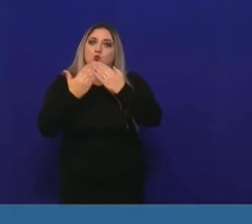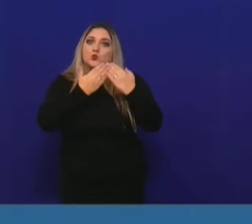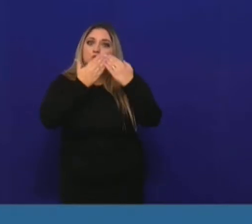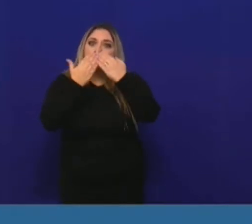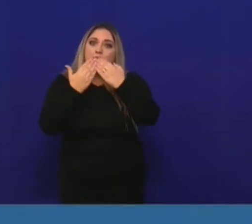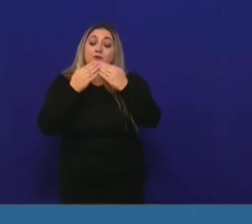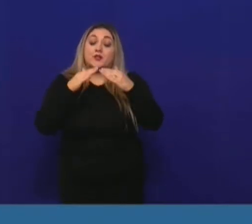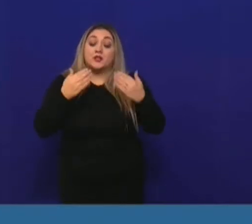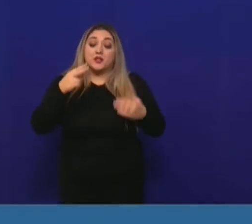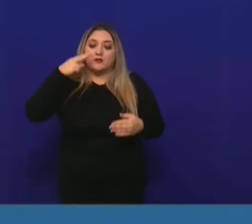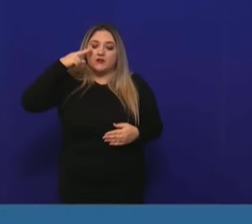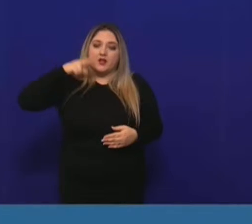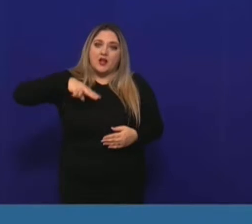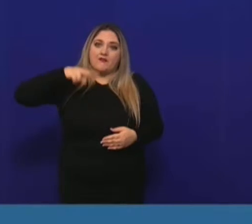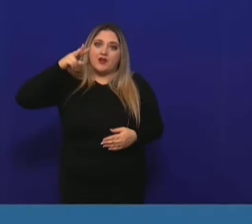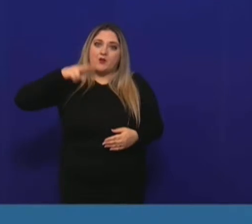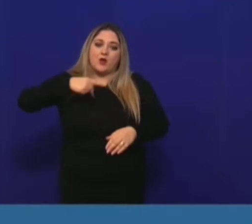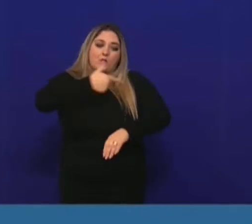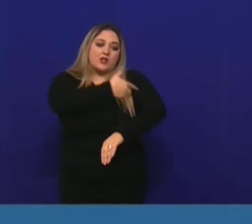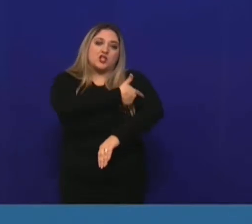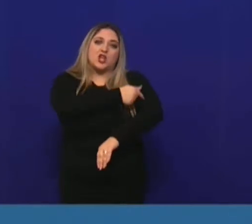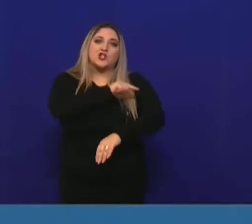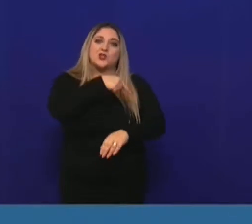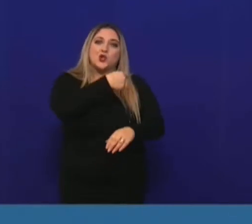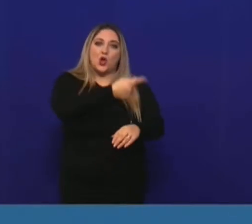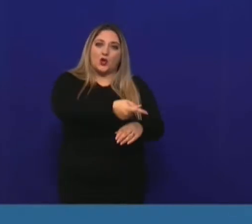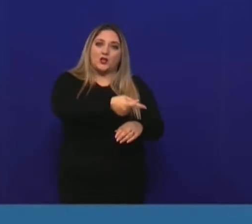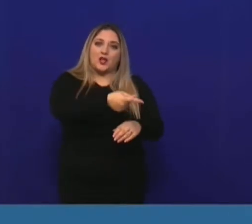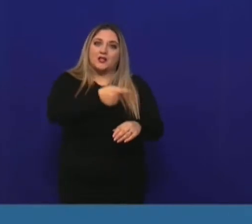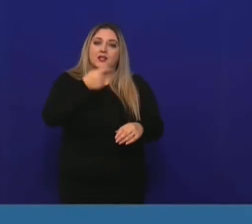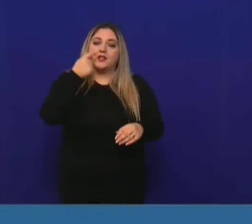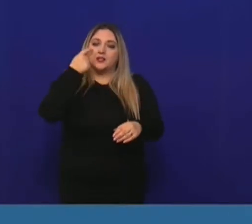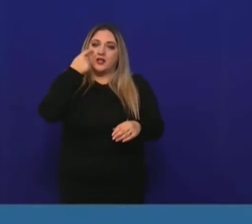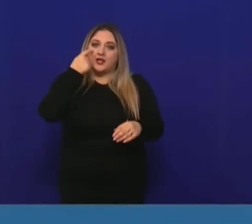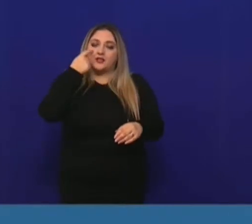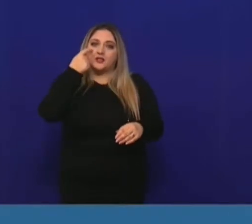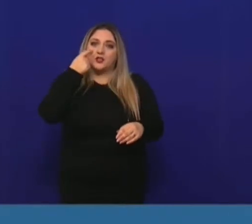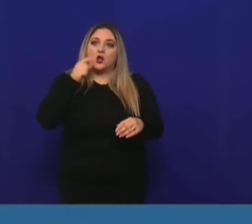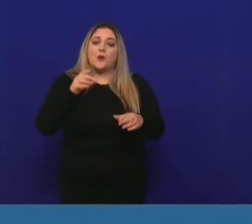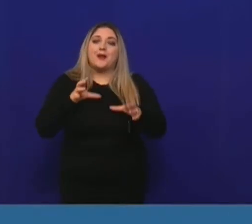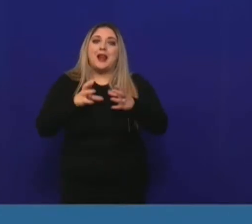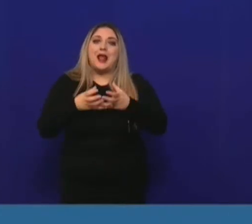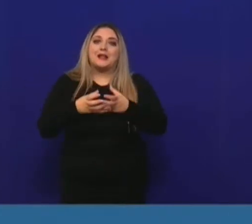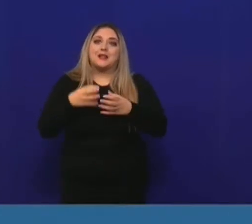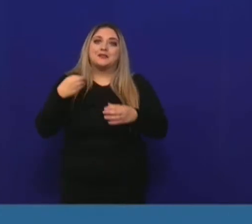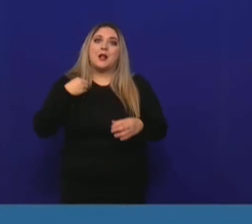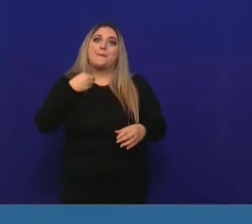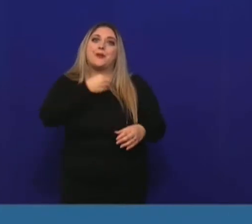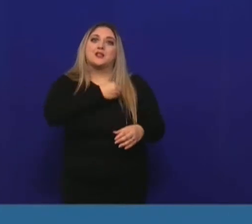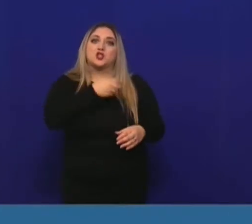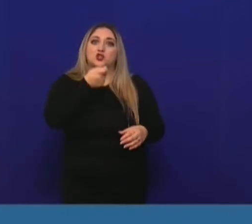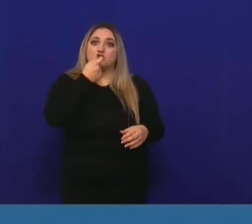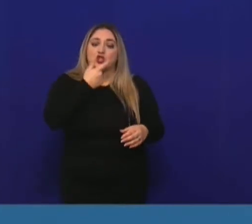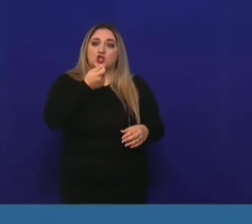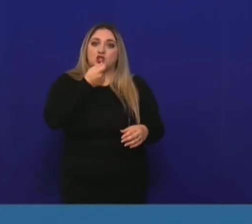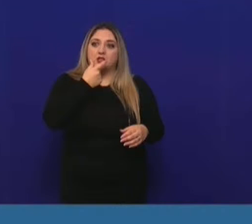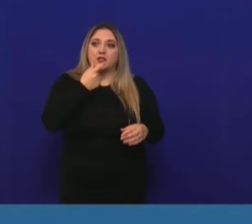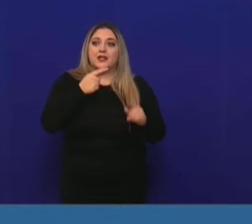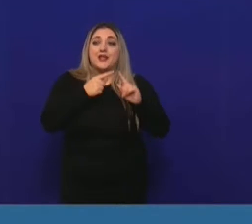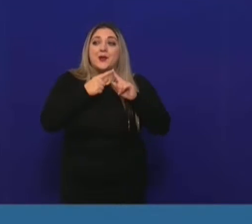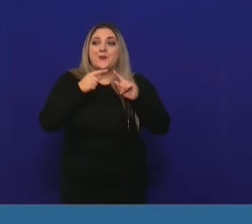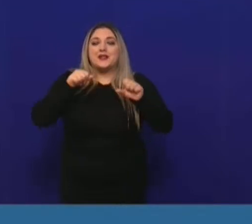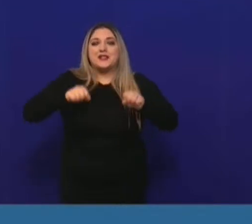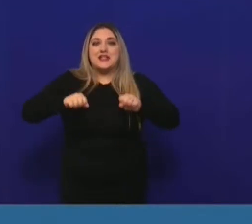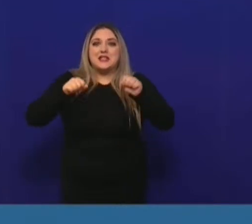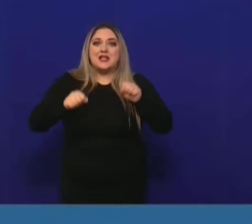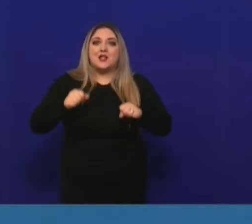ġew evalwati vaccines oħrajn lill-European Medicines Agency u allura però baqa' ftit xhur oħra